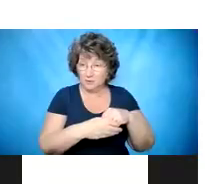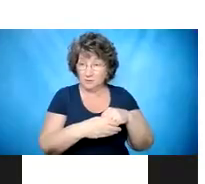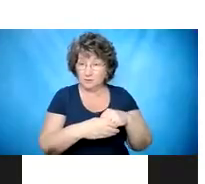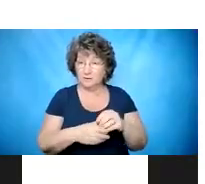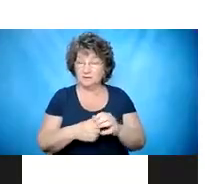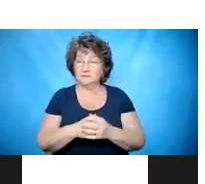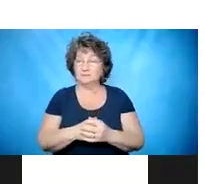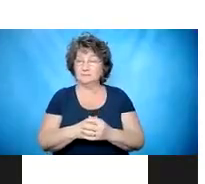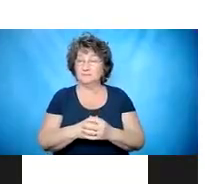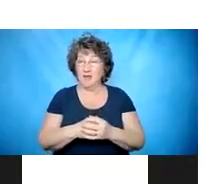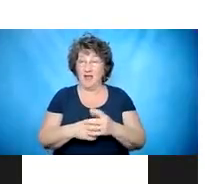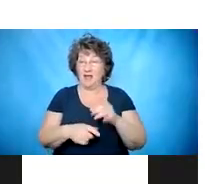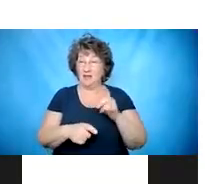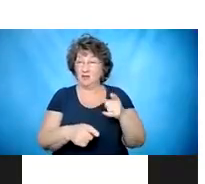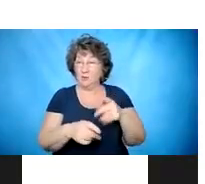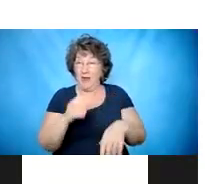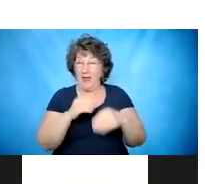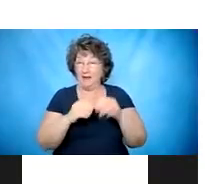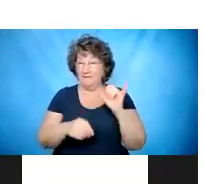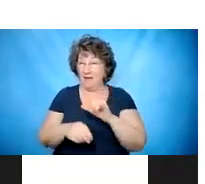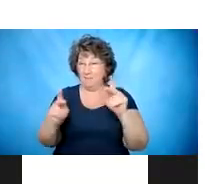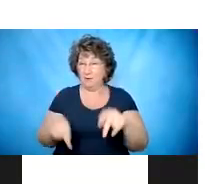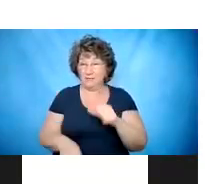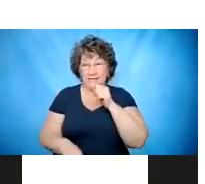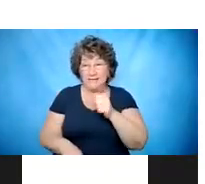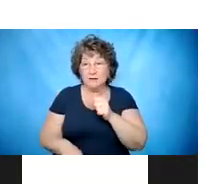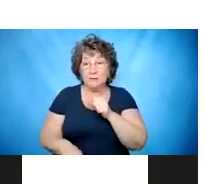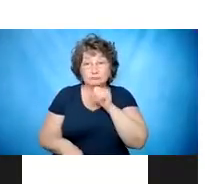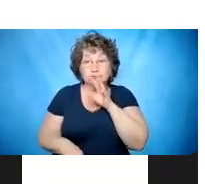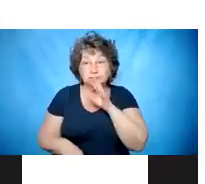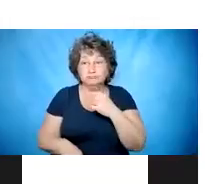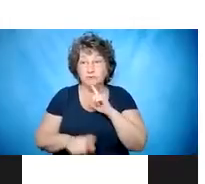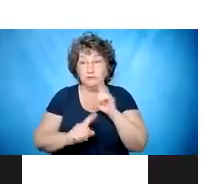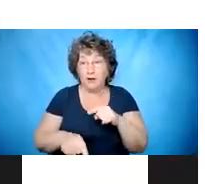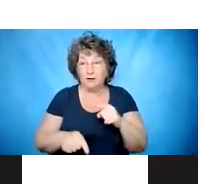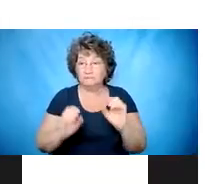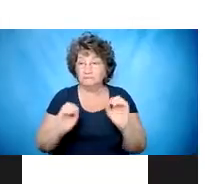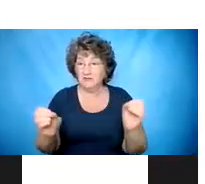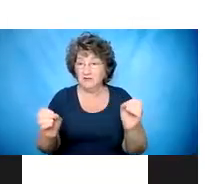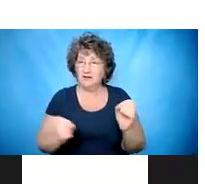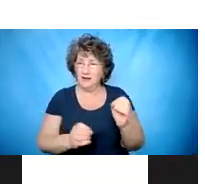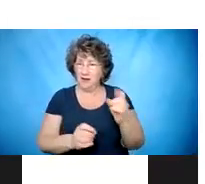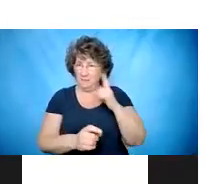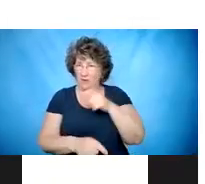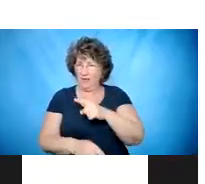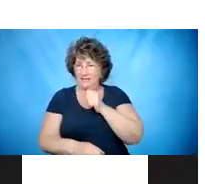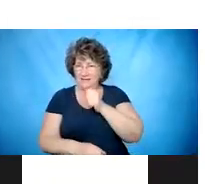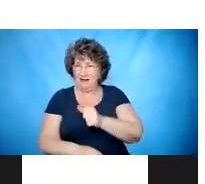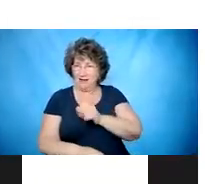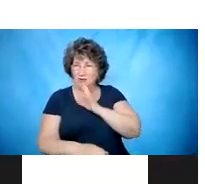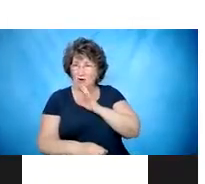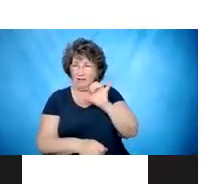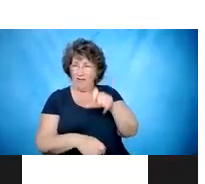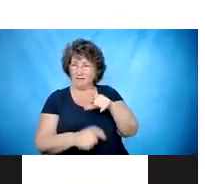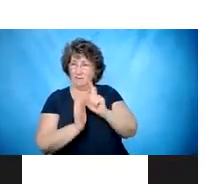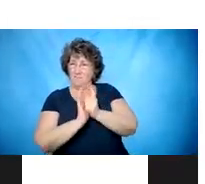they didn't talk right then and there, you're gonna write down